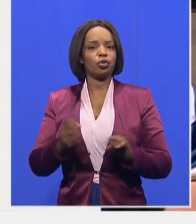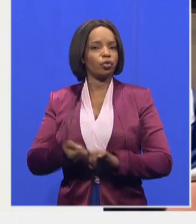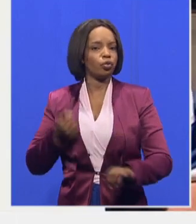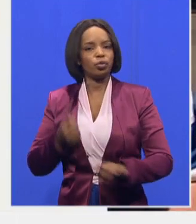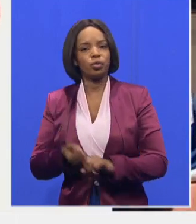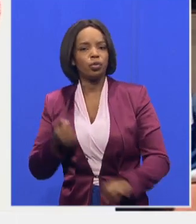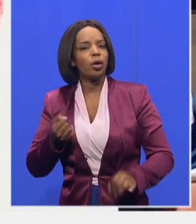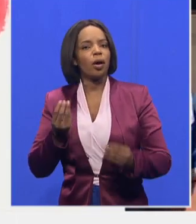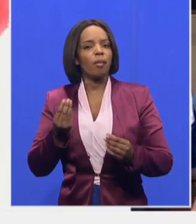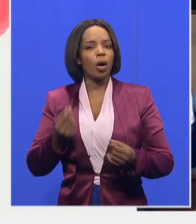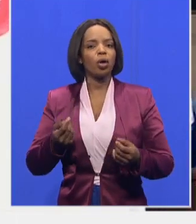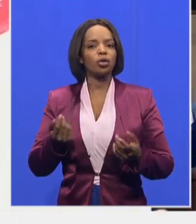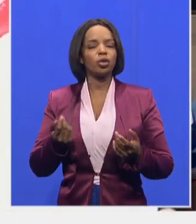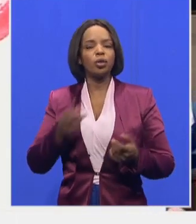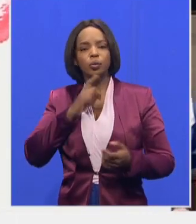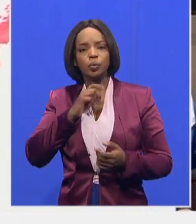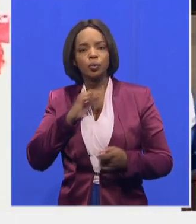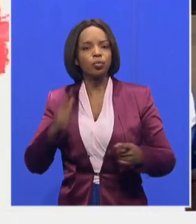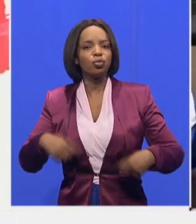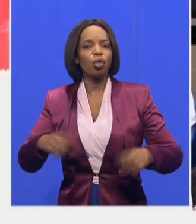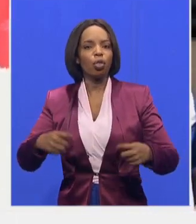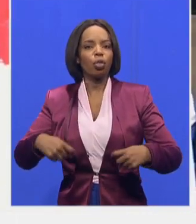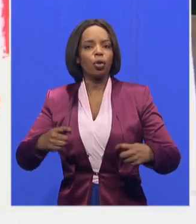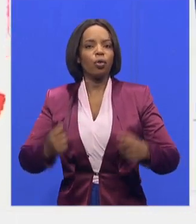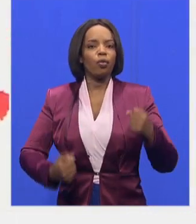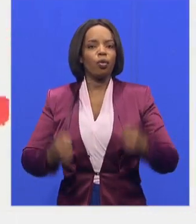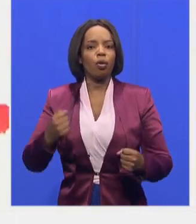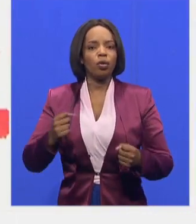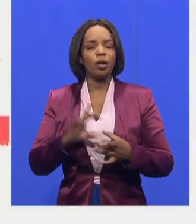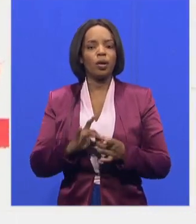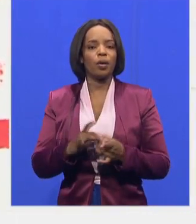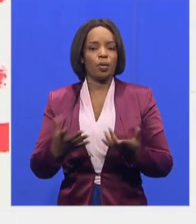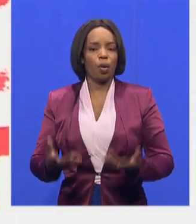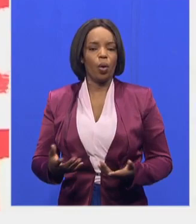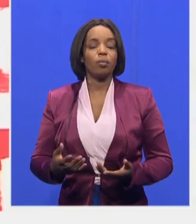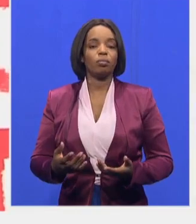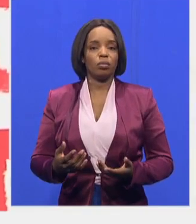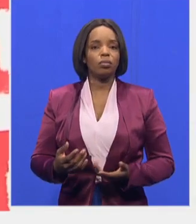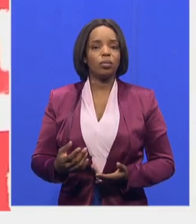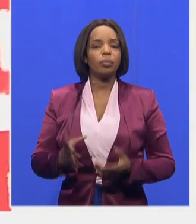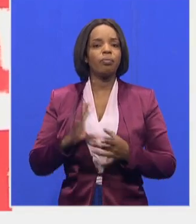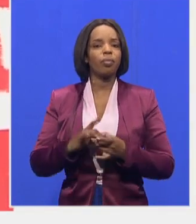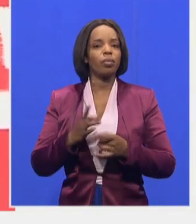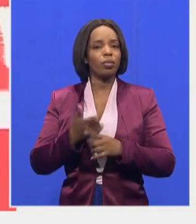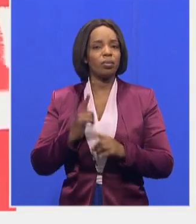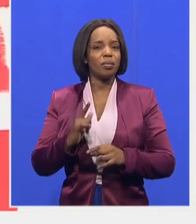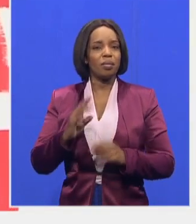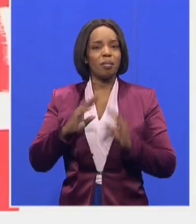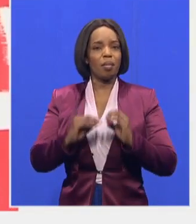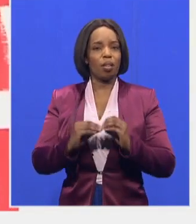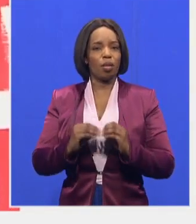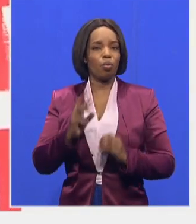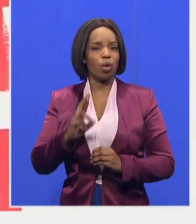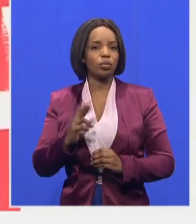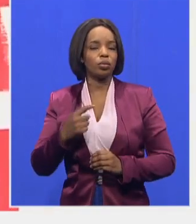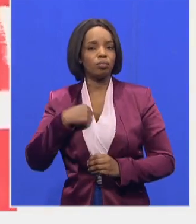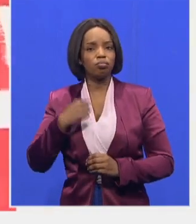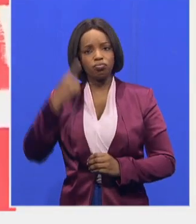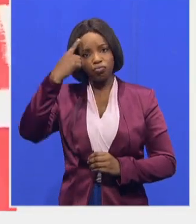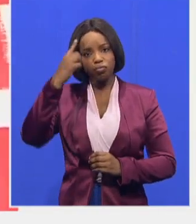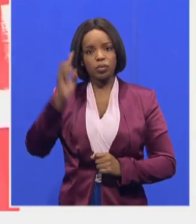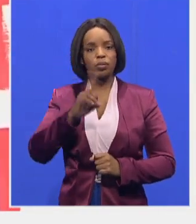we're spending on cars and these homes, R1 billion a year on the homes alone. We're saying in the current South African context